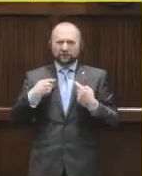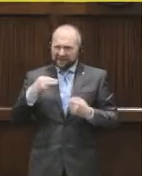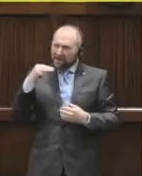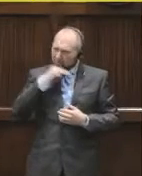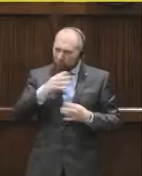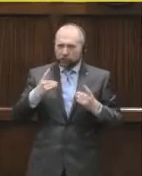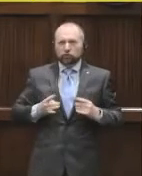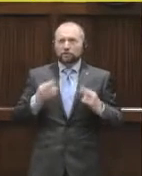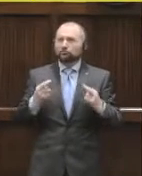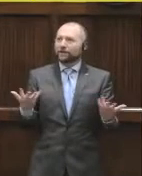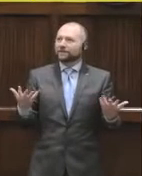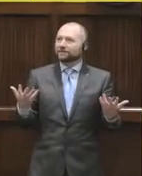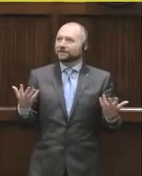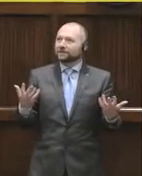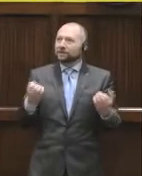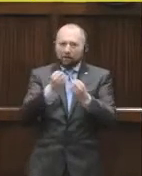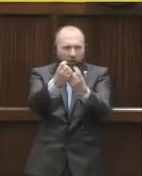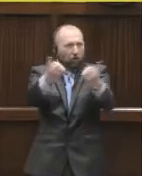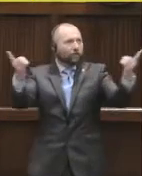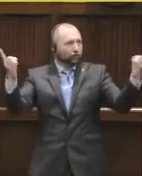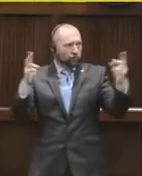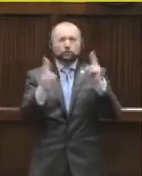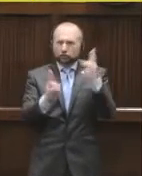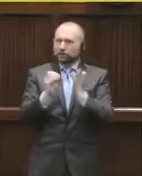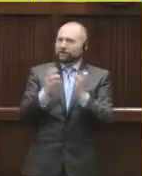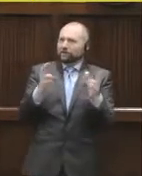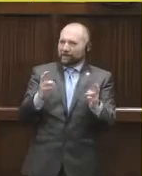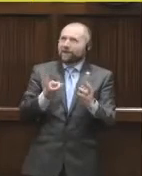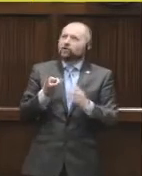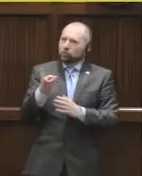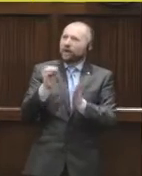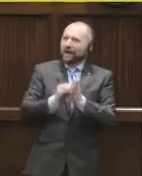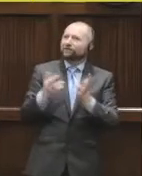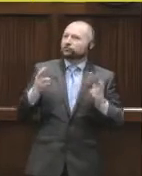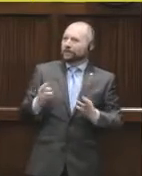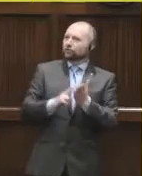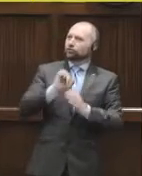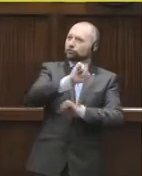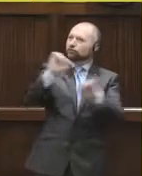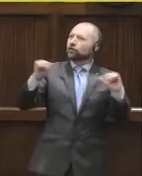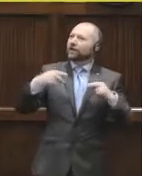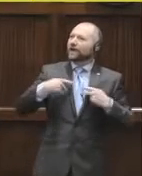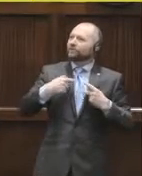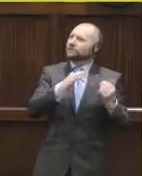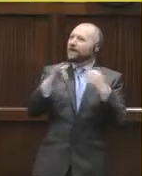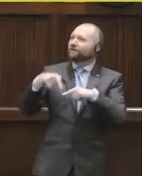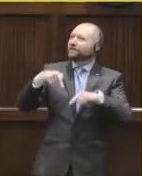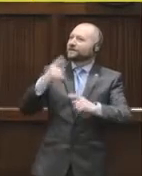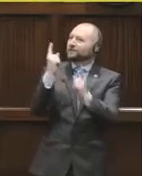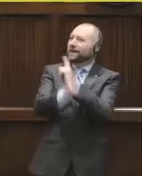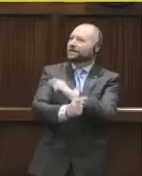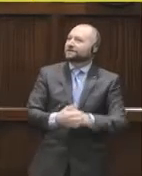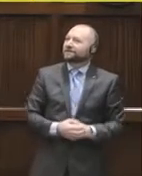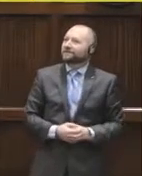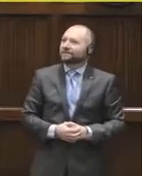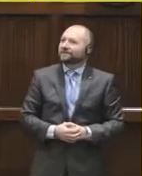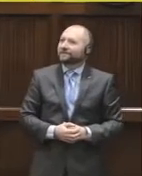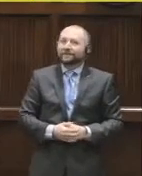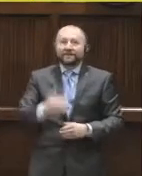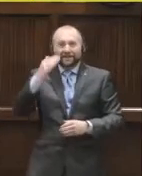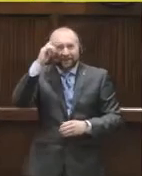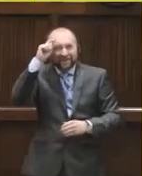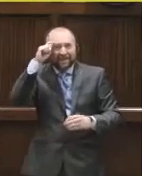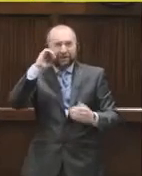that every one of you should have and will have when this bill is passed. And purely because of lack of